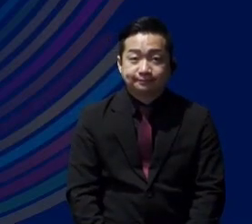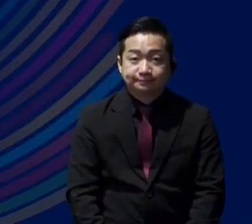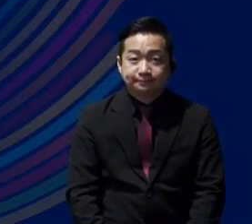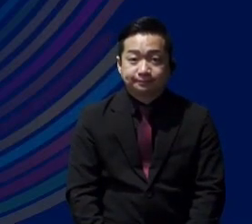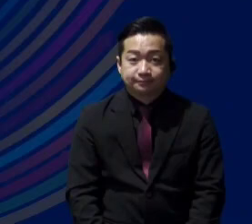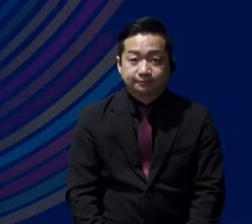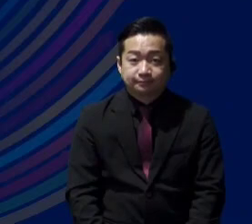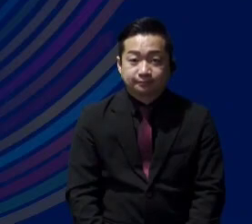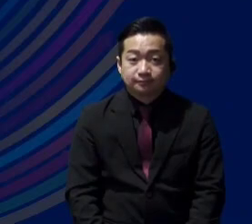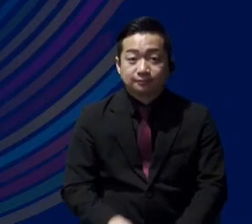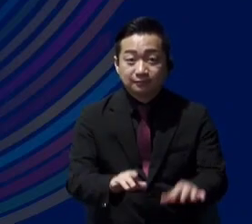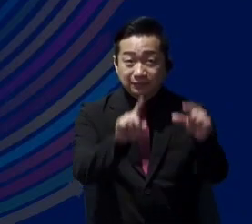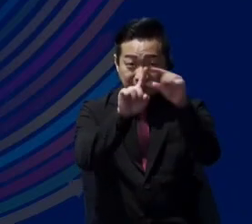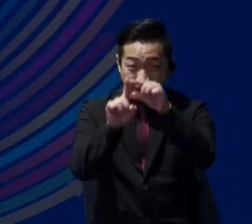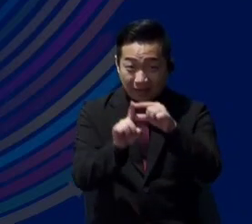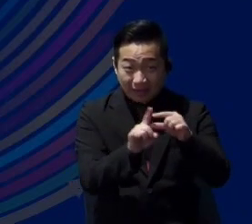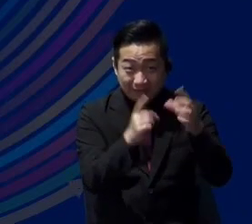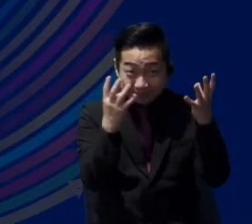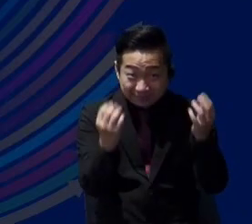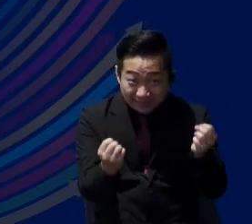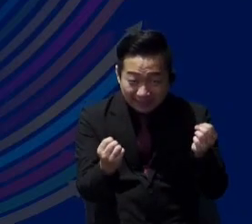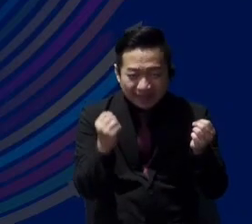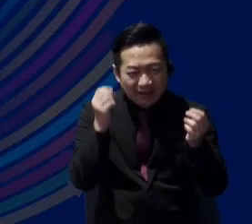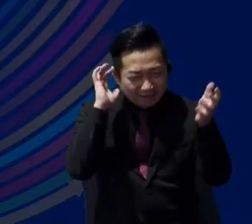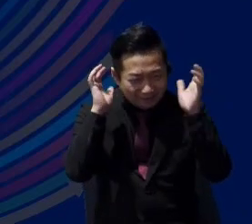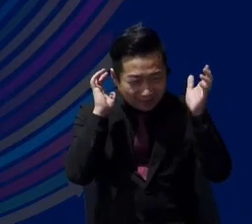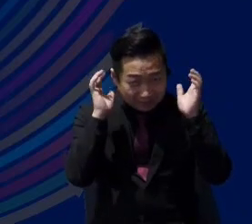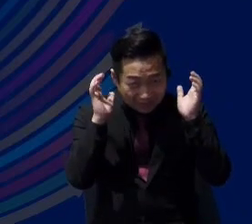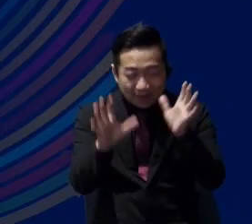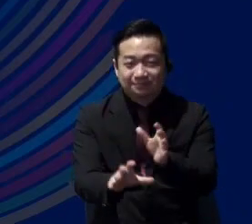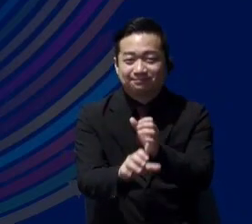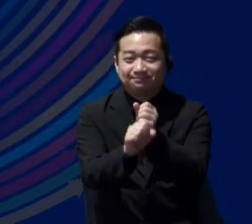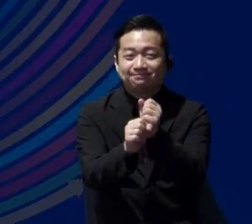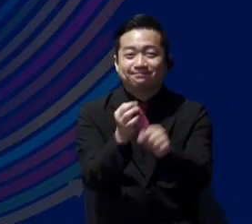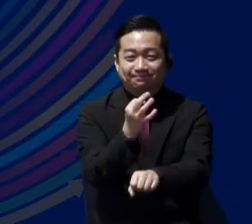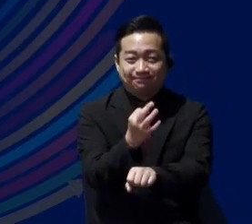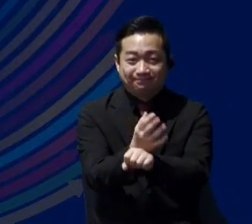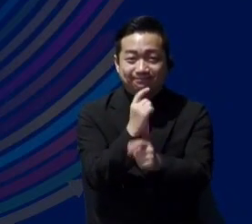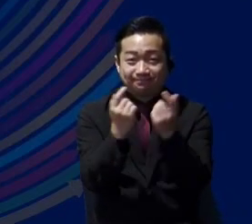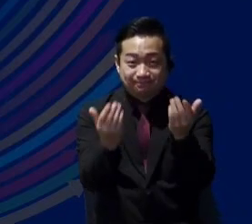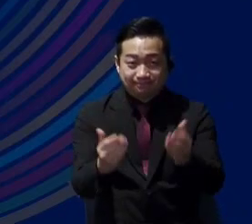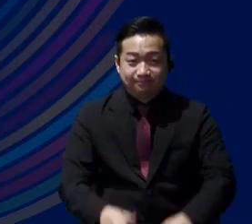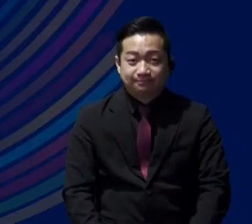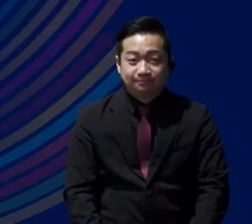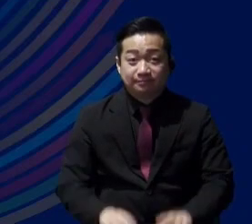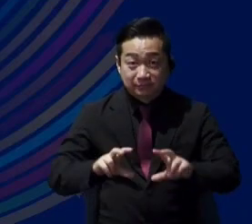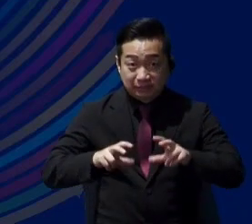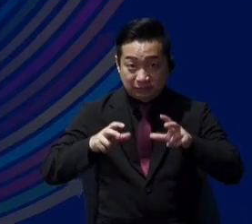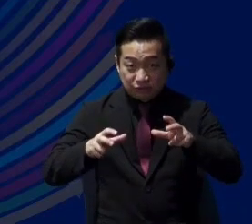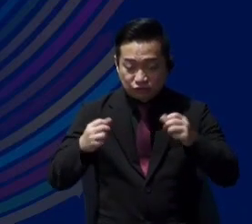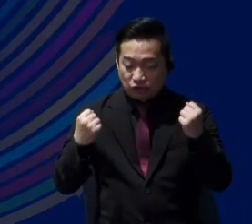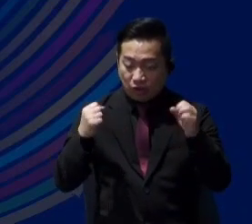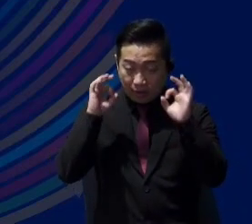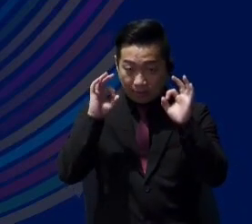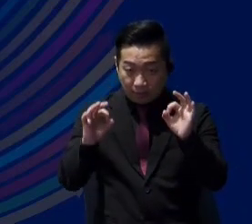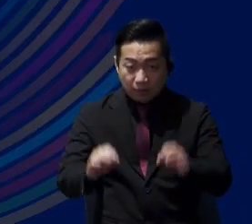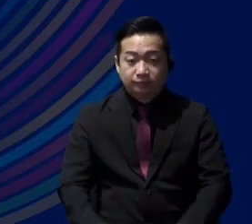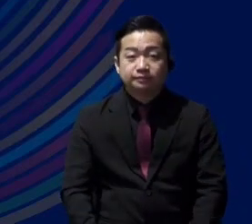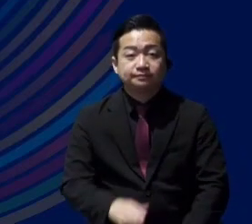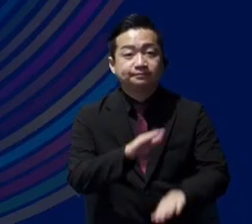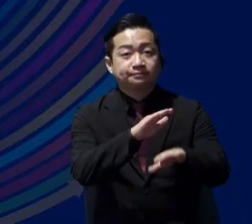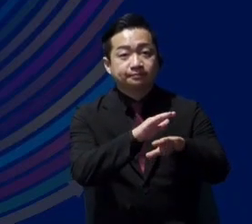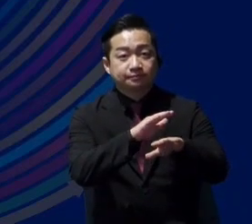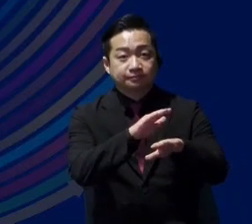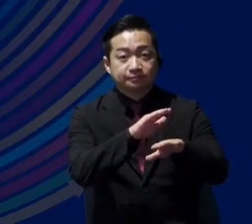planetary boundaries, what will happen, and so forth. And you look at the climate hazards, right? How does that impact health? And,